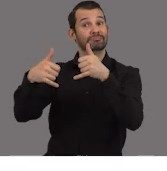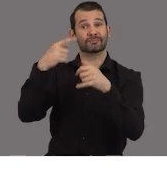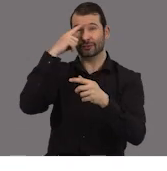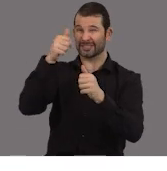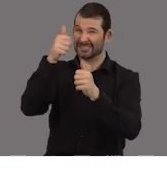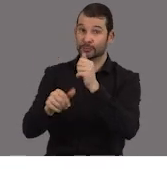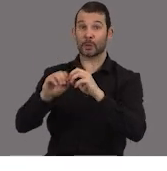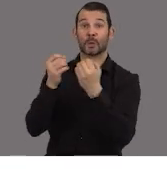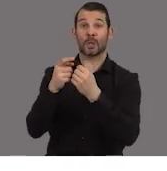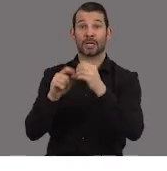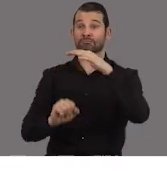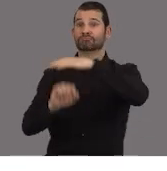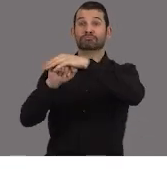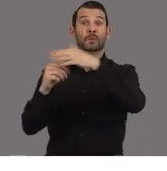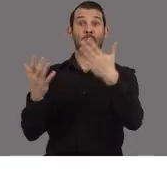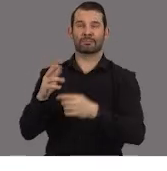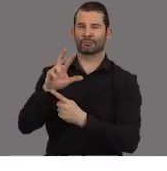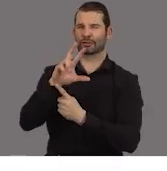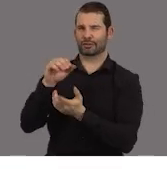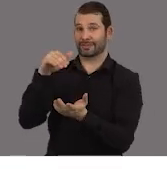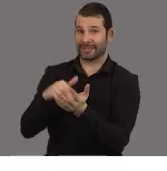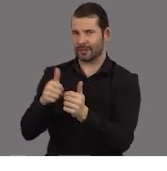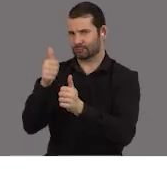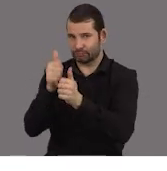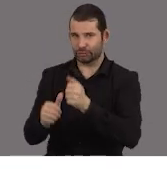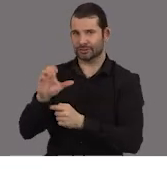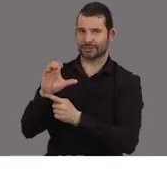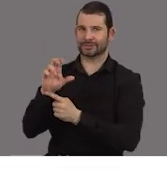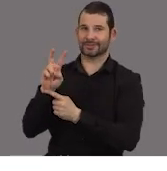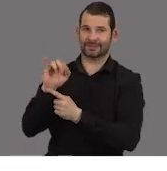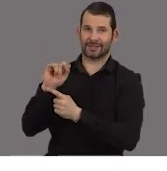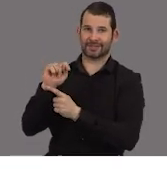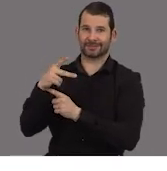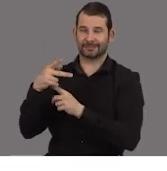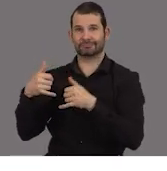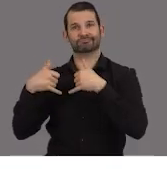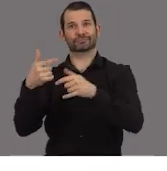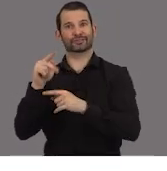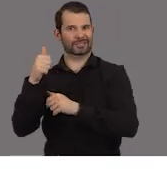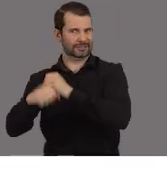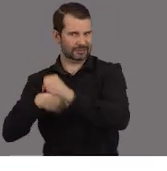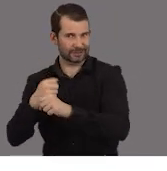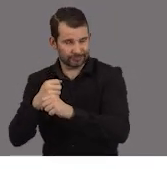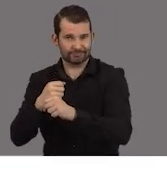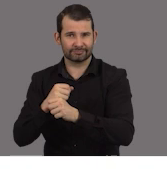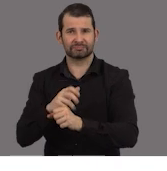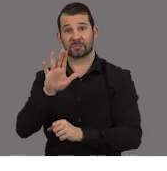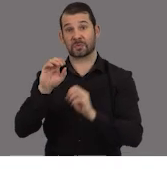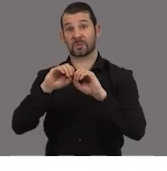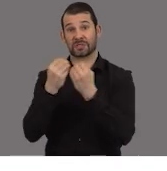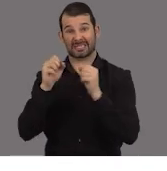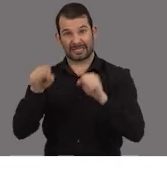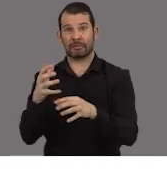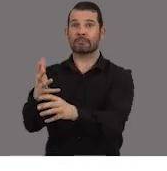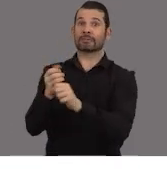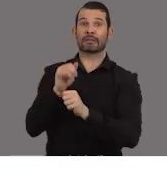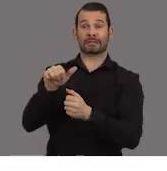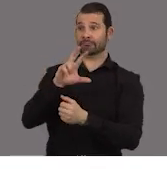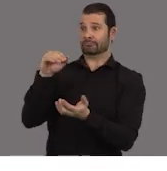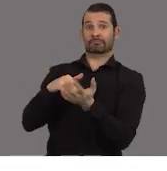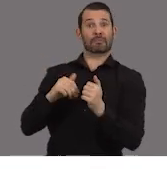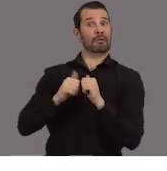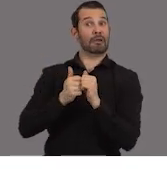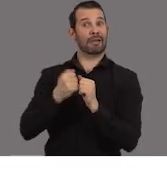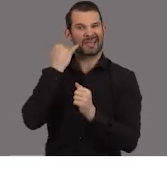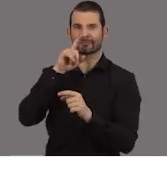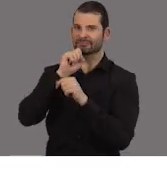maximum funding for each organization is capped at $30,000 per CVITP grant year. Your organization can